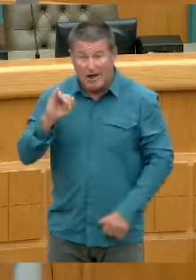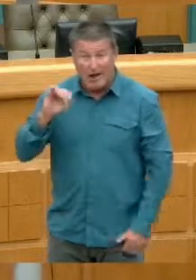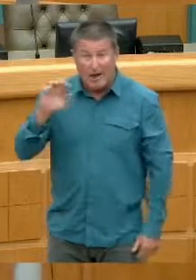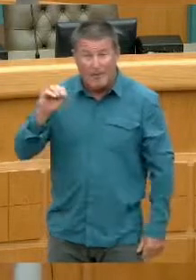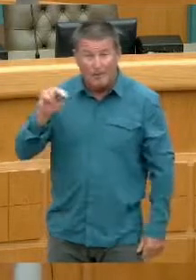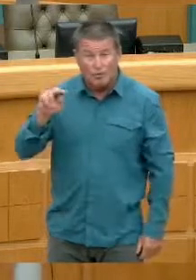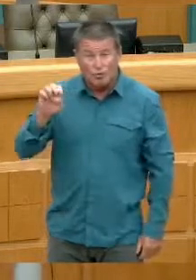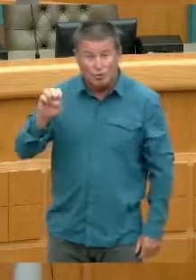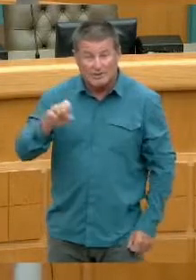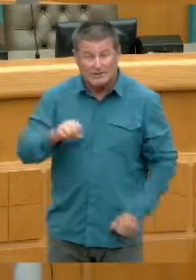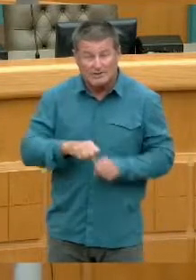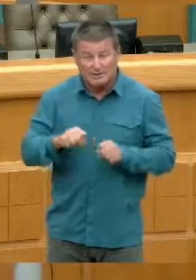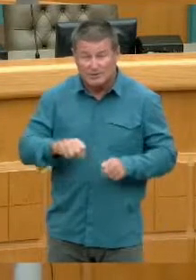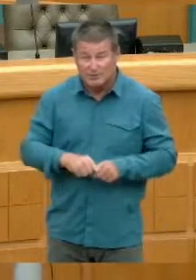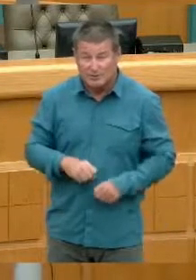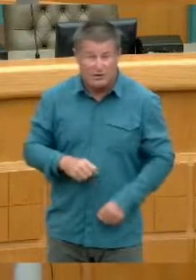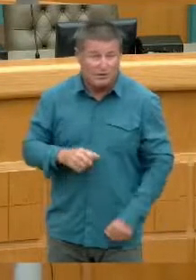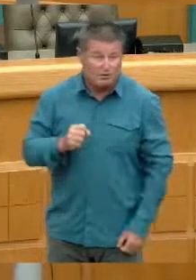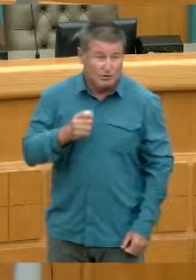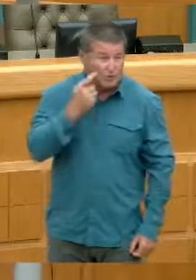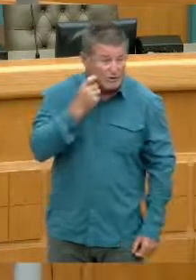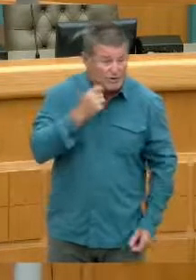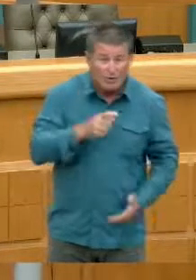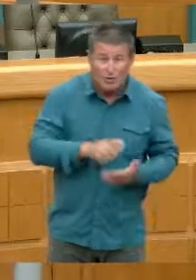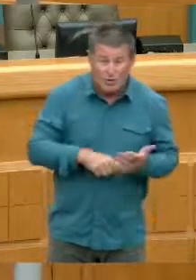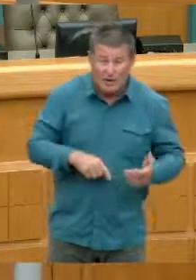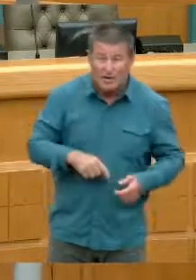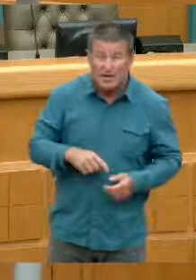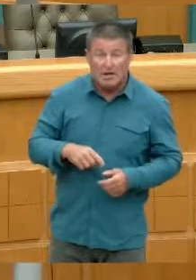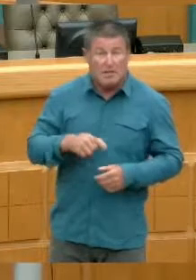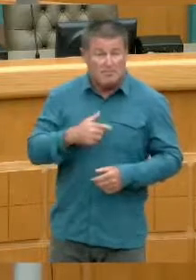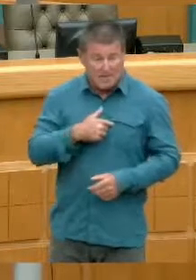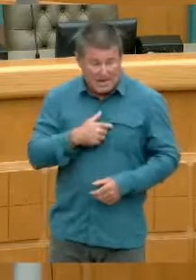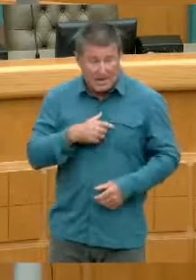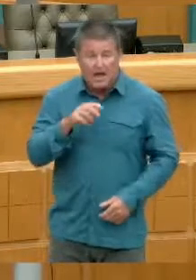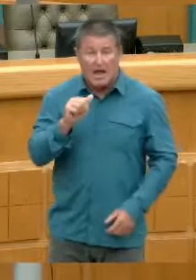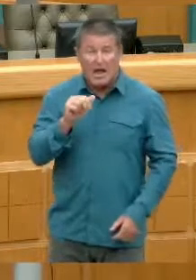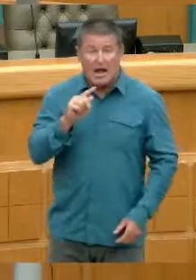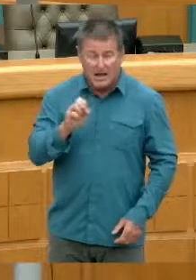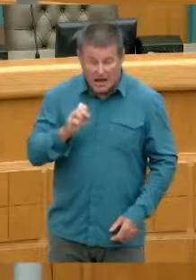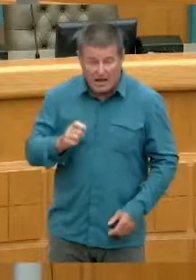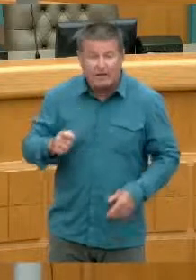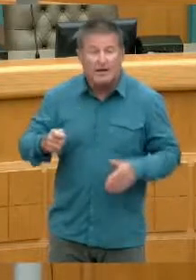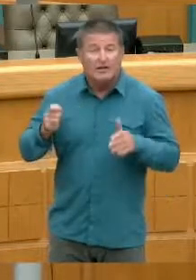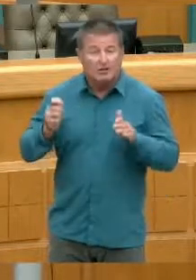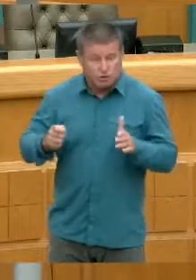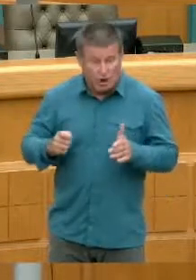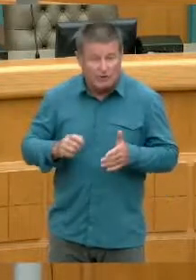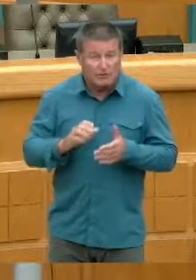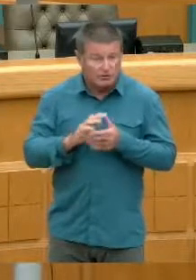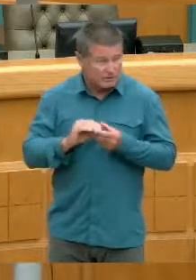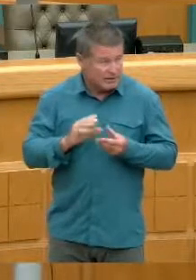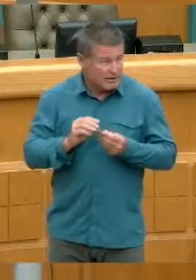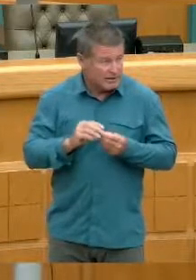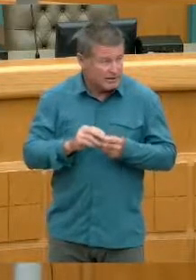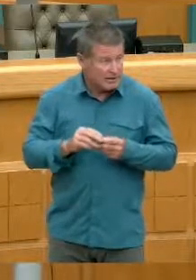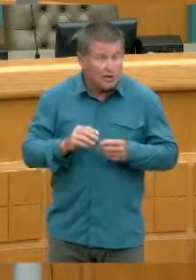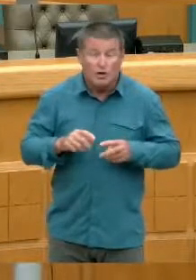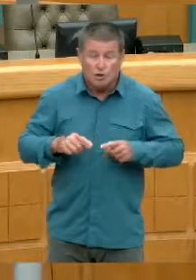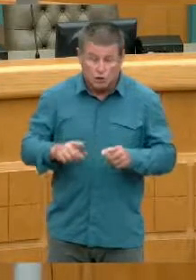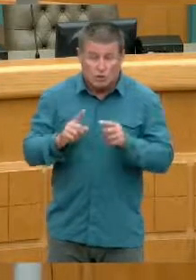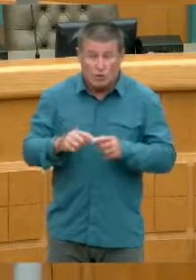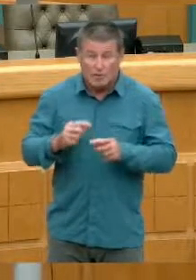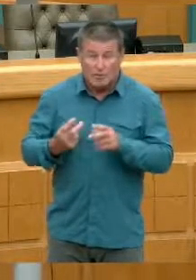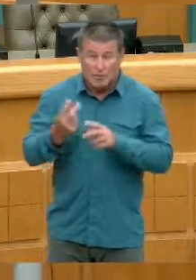simple things that Annette, myself, the judge, the mayor, the whole medical community has been telling us we need to remember, especially during this Memorial Day